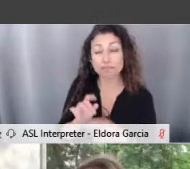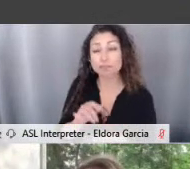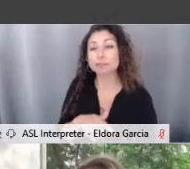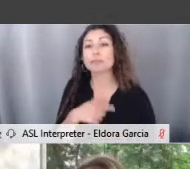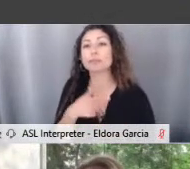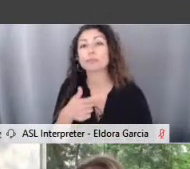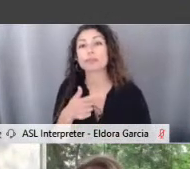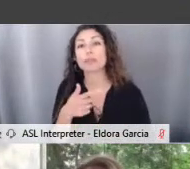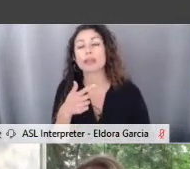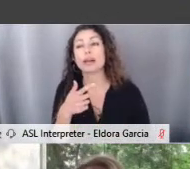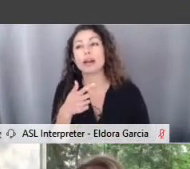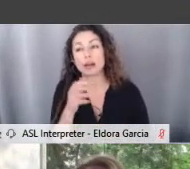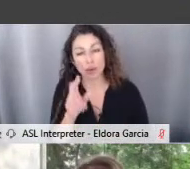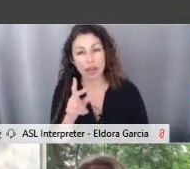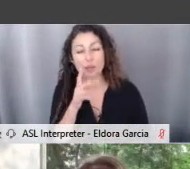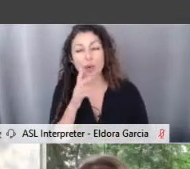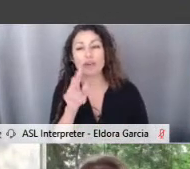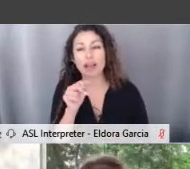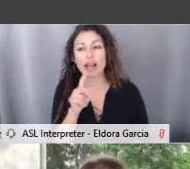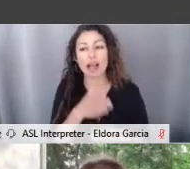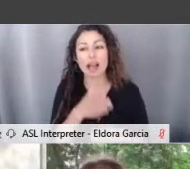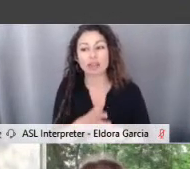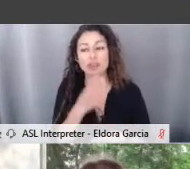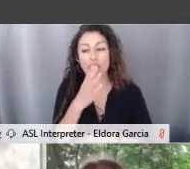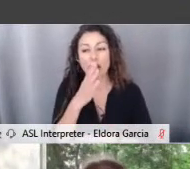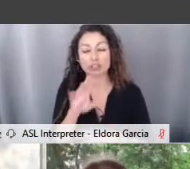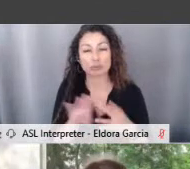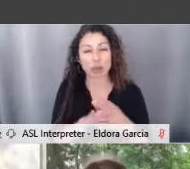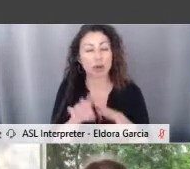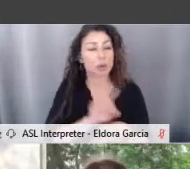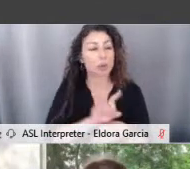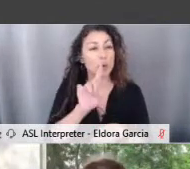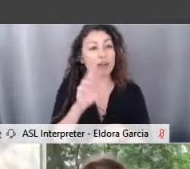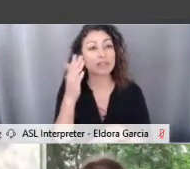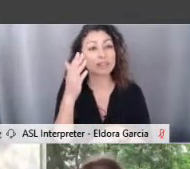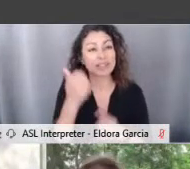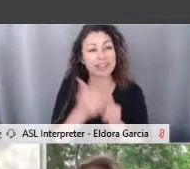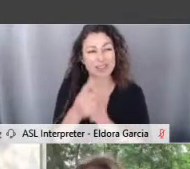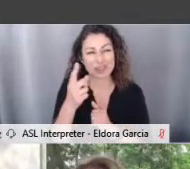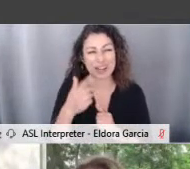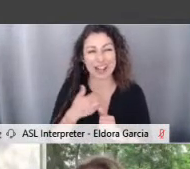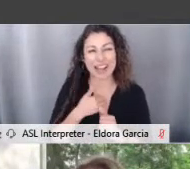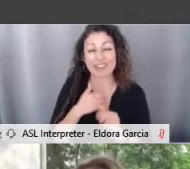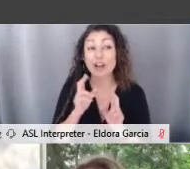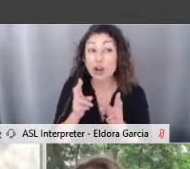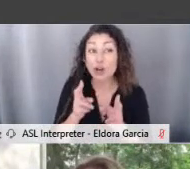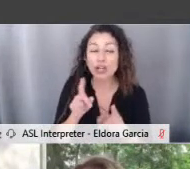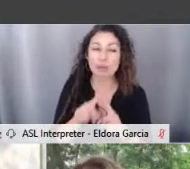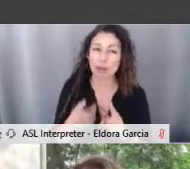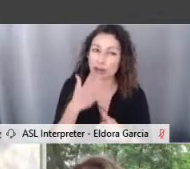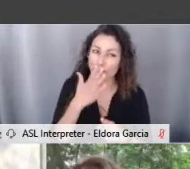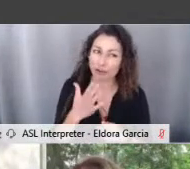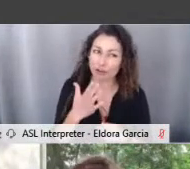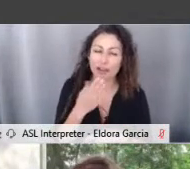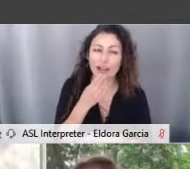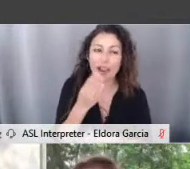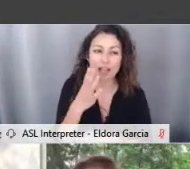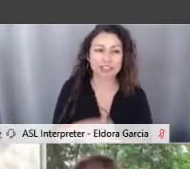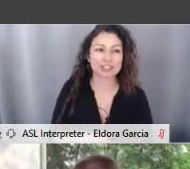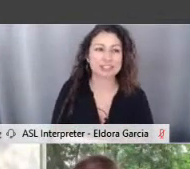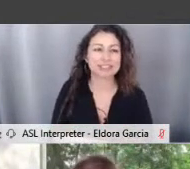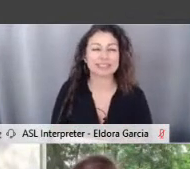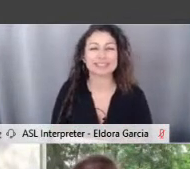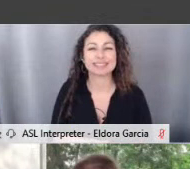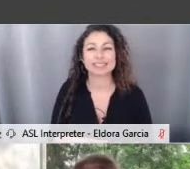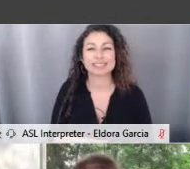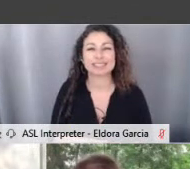Well, we'll find out when we come back from lunch break. 1:15, everybody. Have a hurried but nourishing lunch.